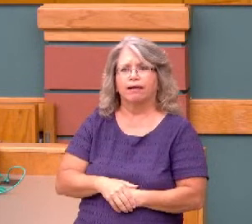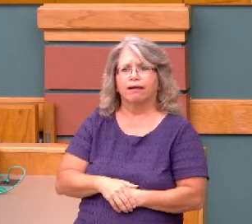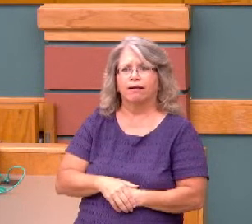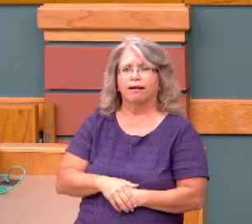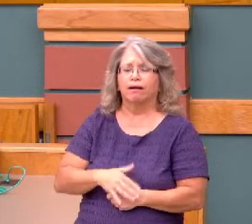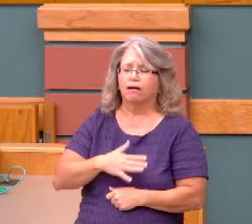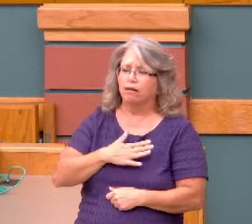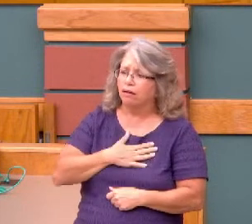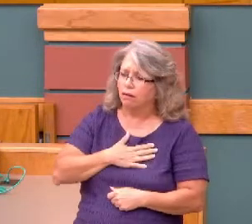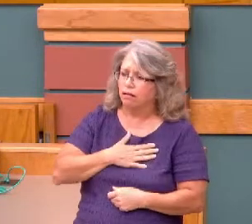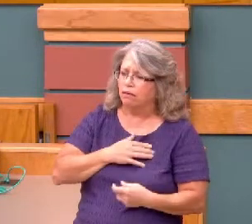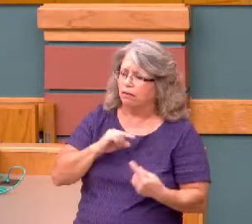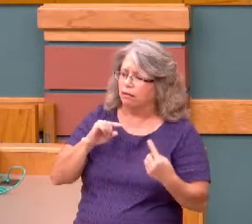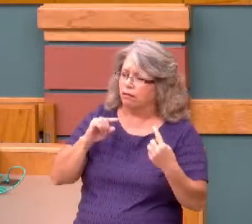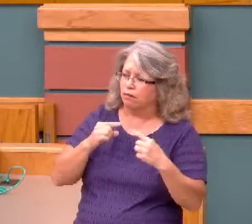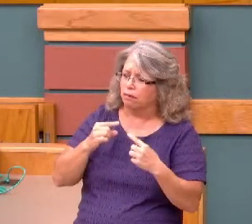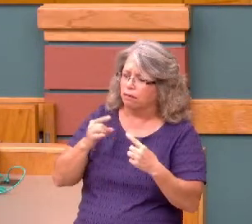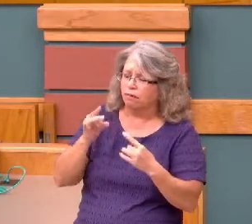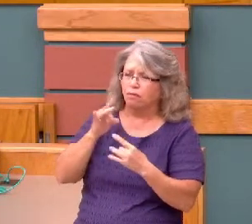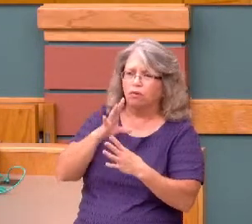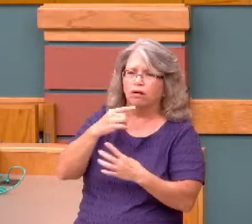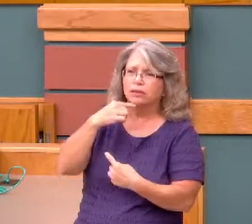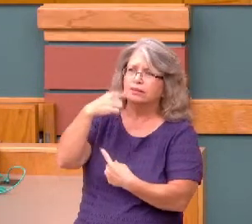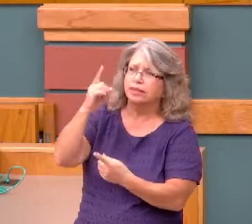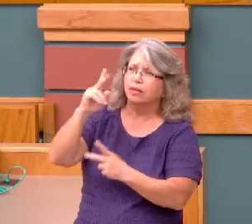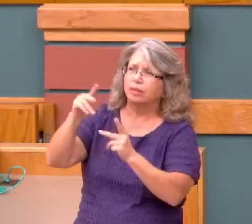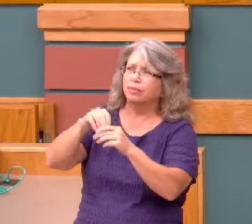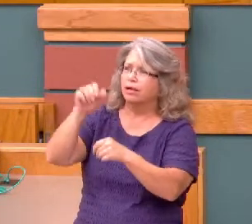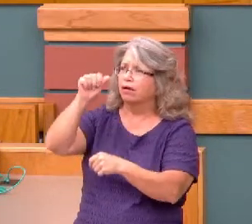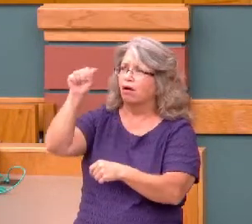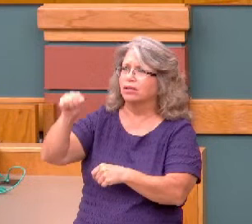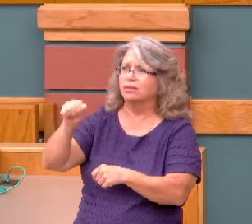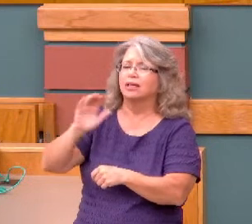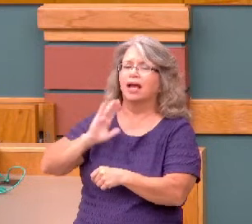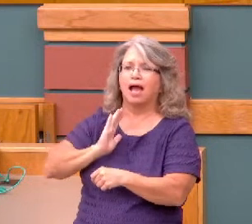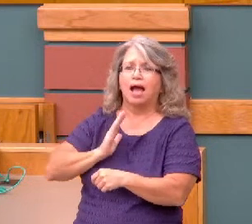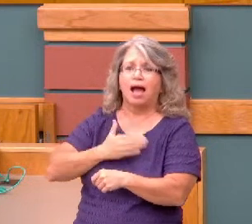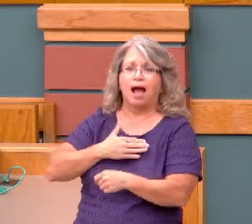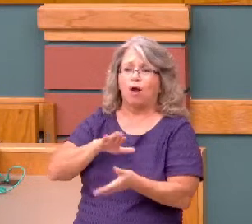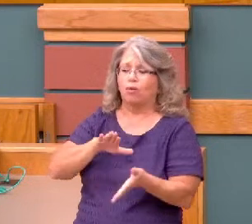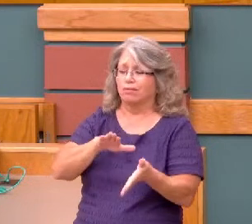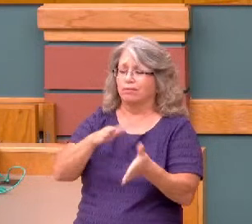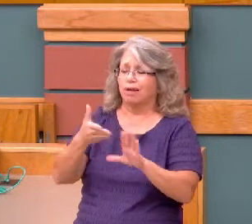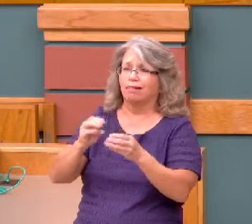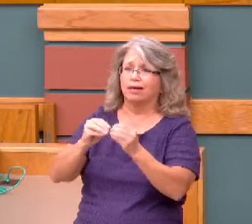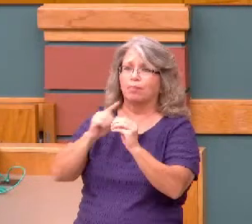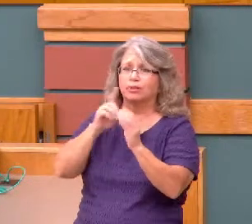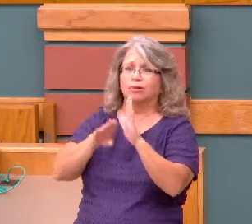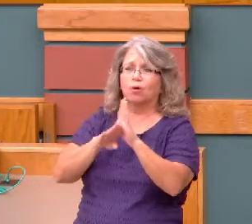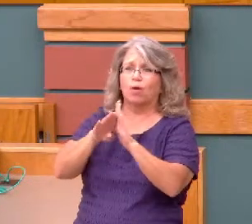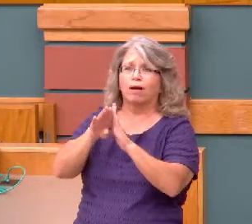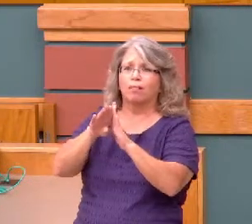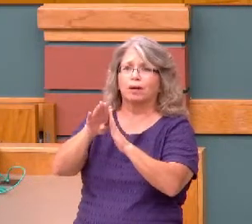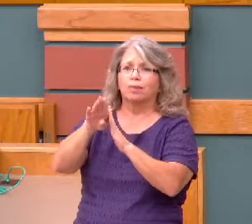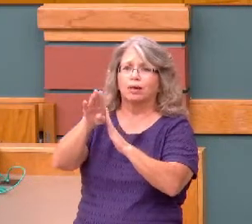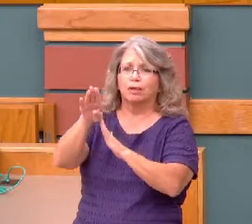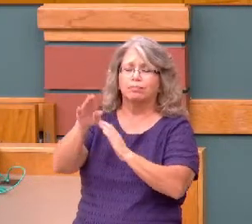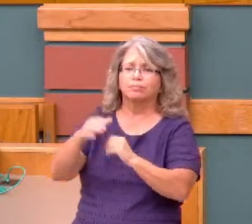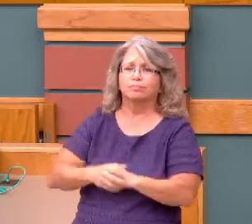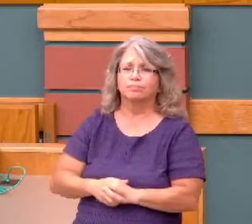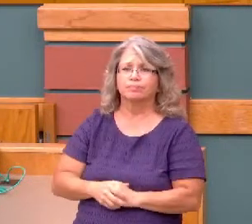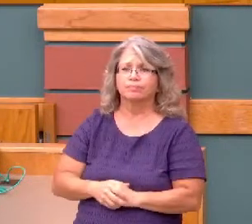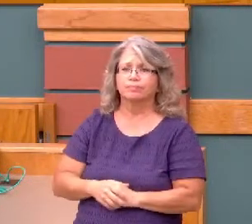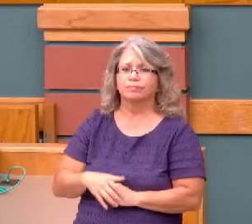up, not down, despite the fact we have vaccines and therapeutics. I'm working to get more resources in the county.